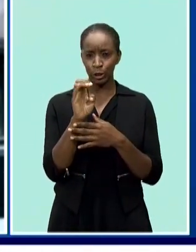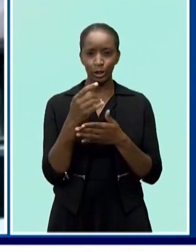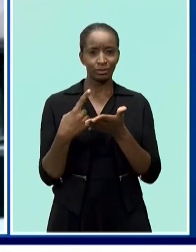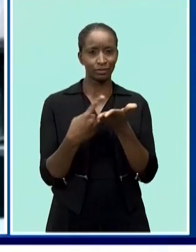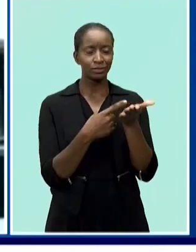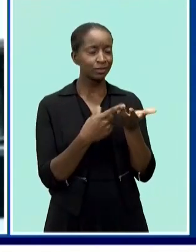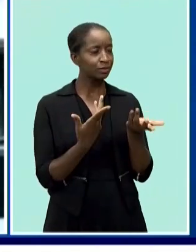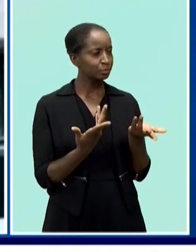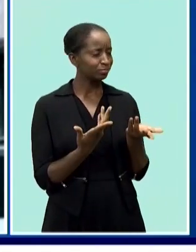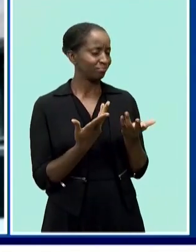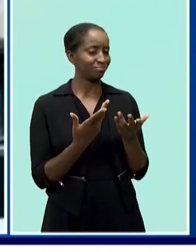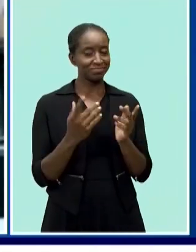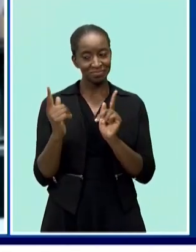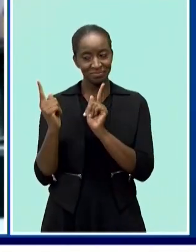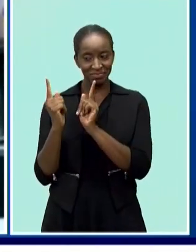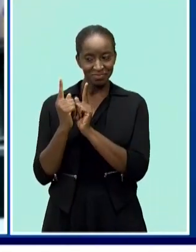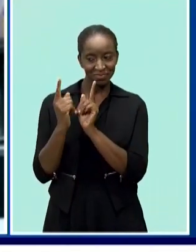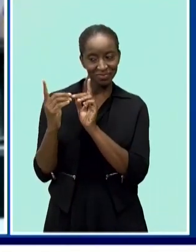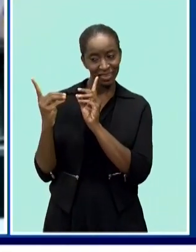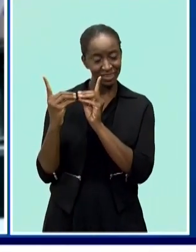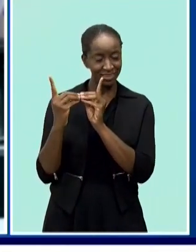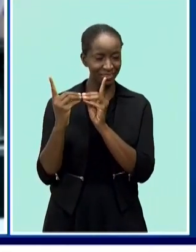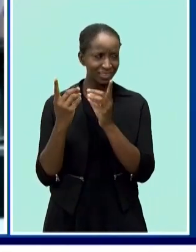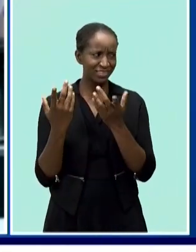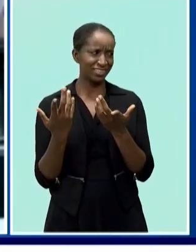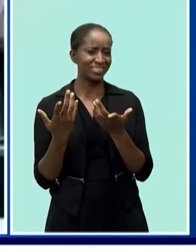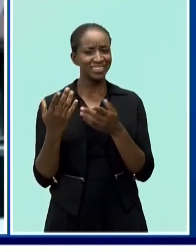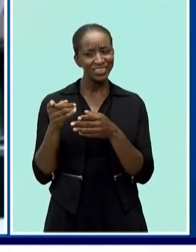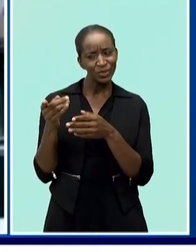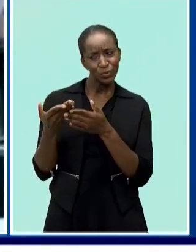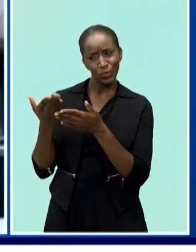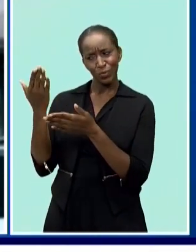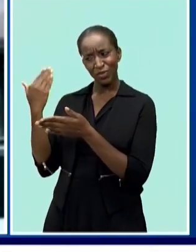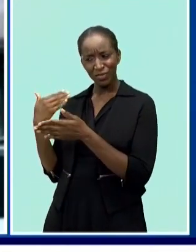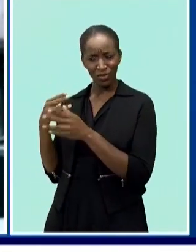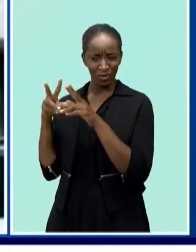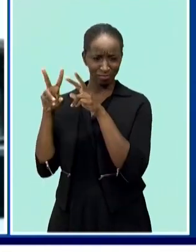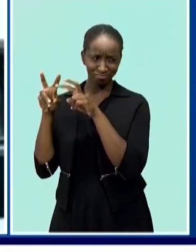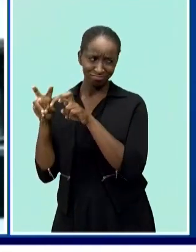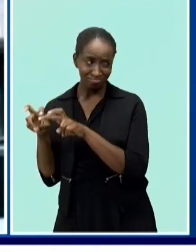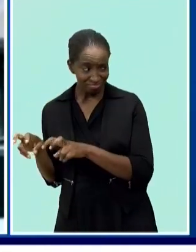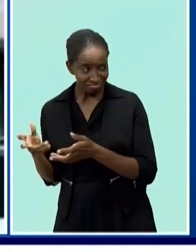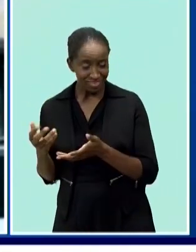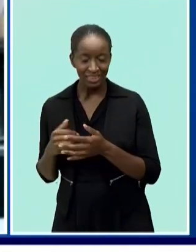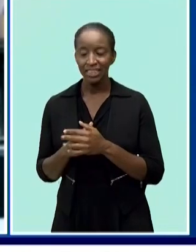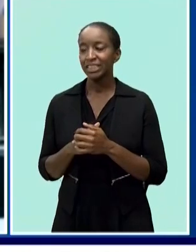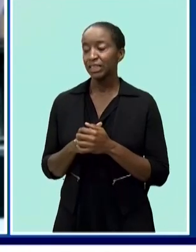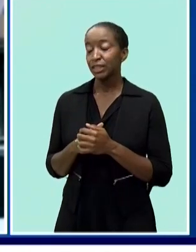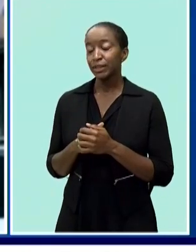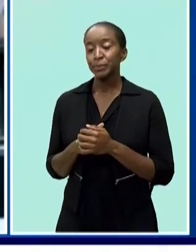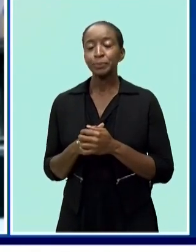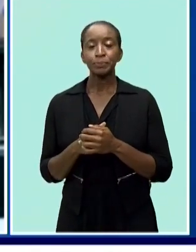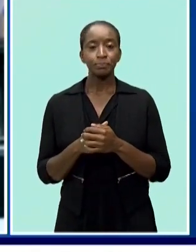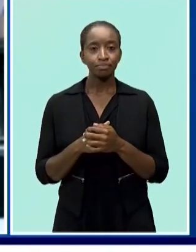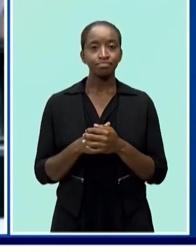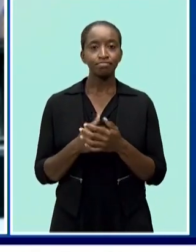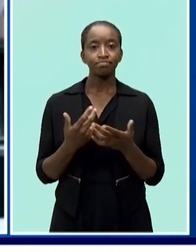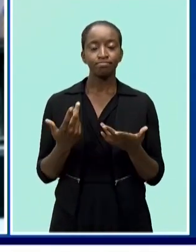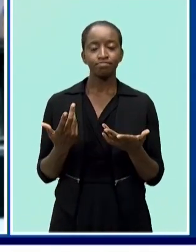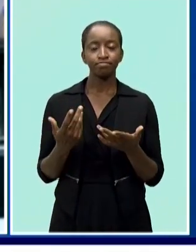know, just recently, Attorney General Dale Marshall spoke about murders being committed by repeat offenders. Now, what we're seeing is that some